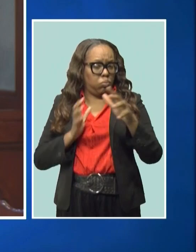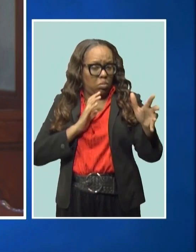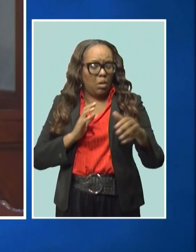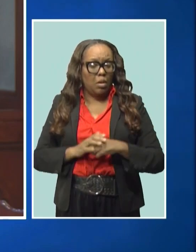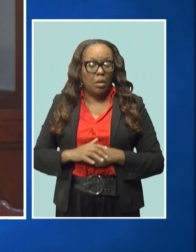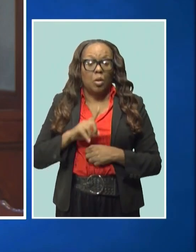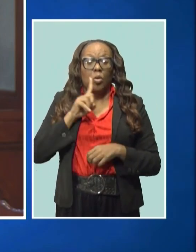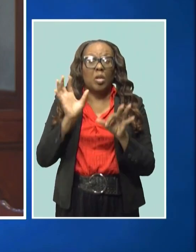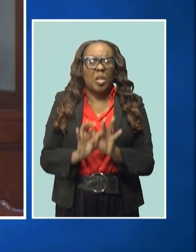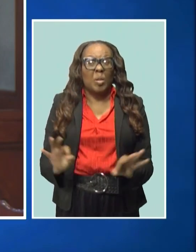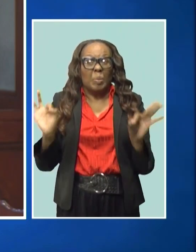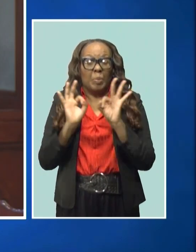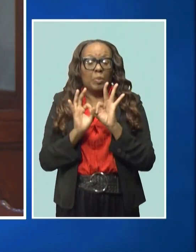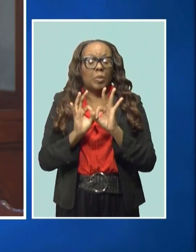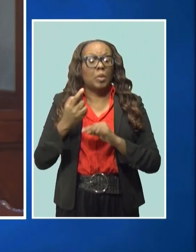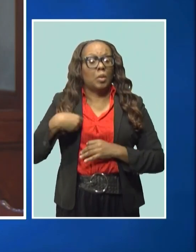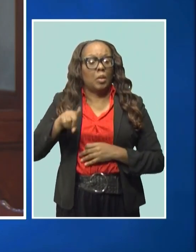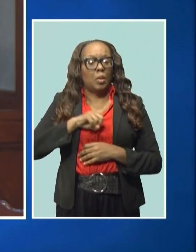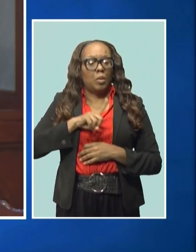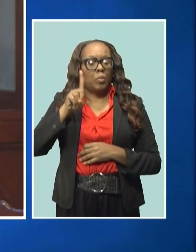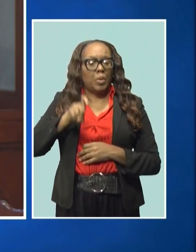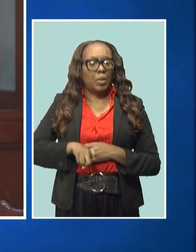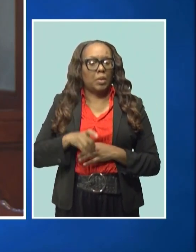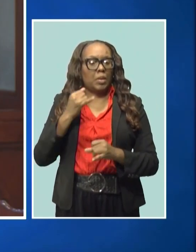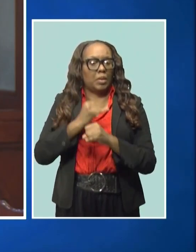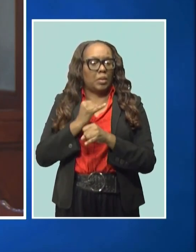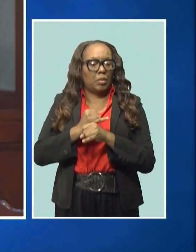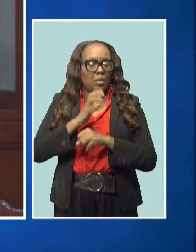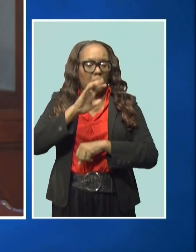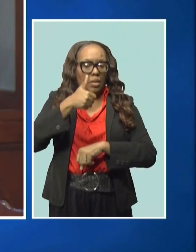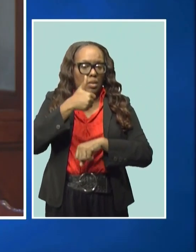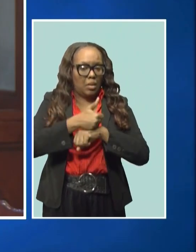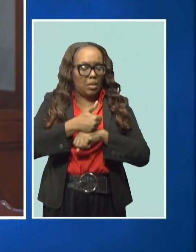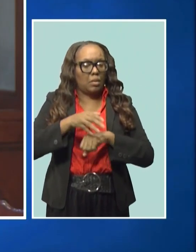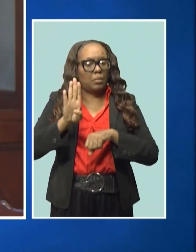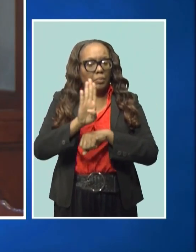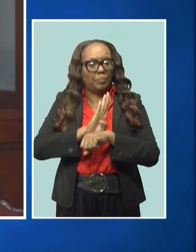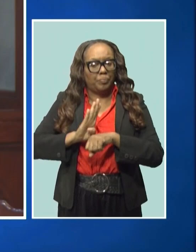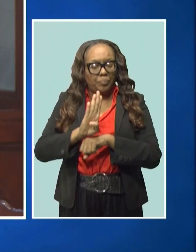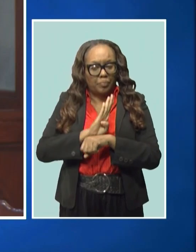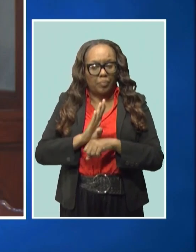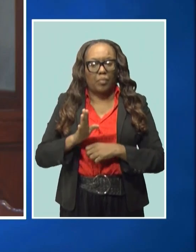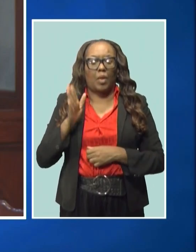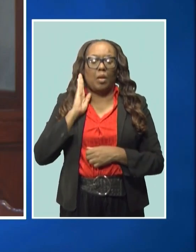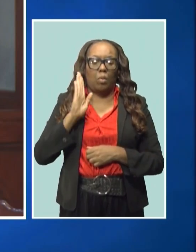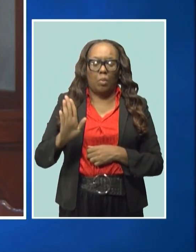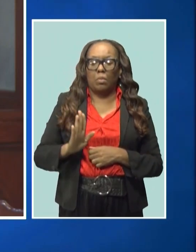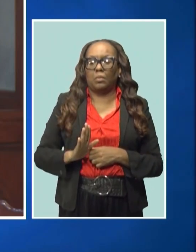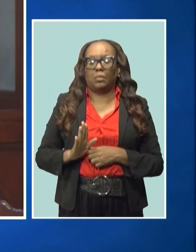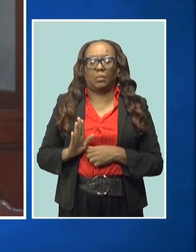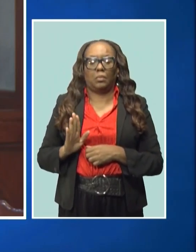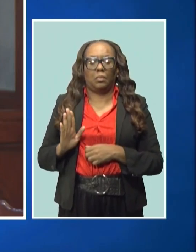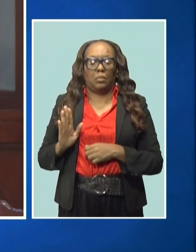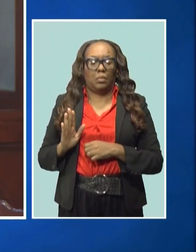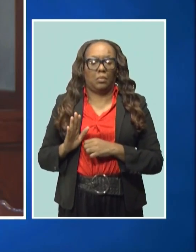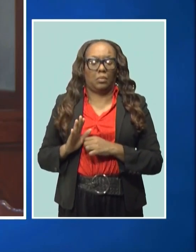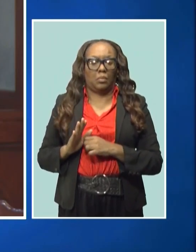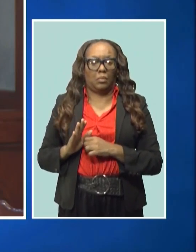should be a dedicated institution in the region that will work collaboratively, sir, with